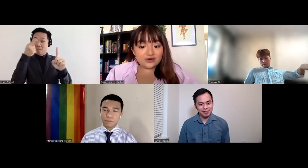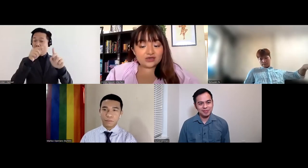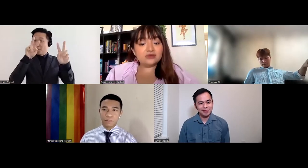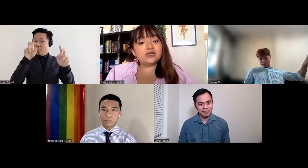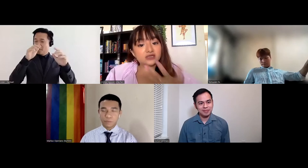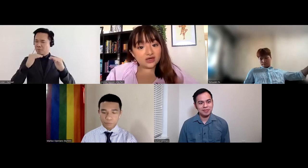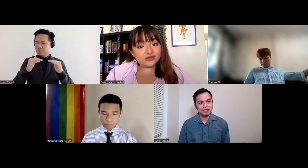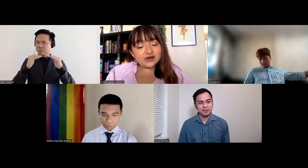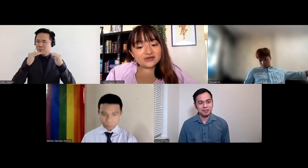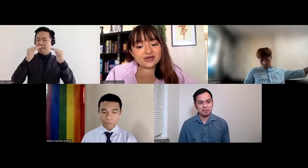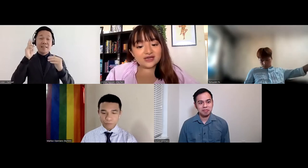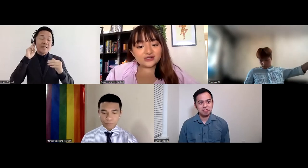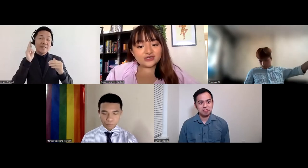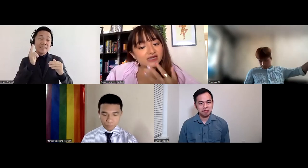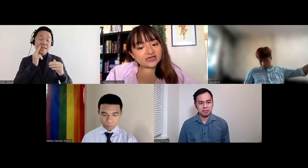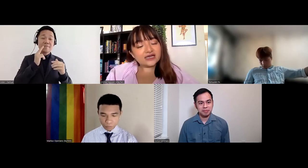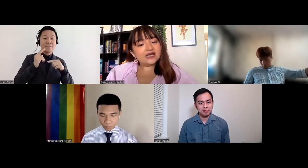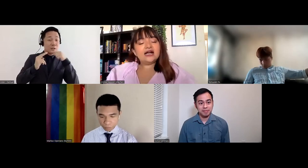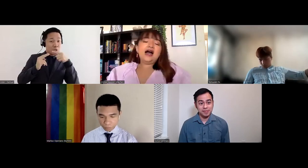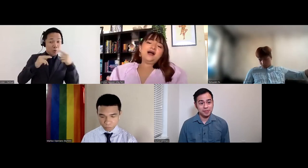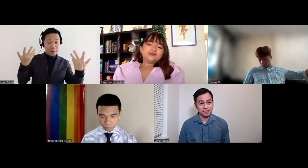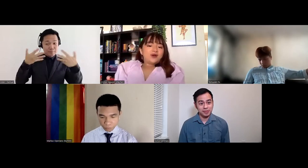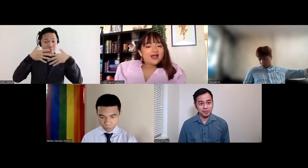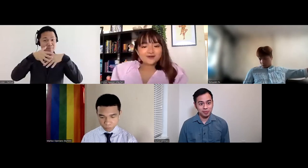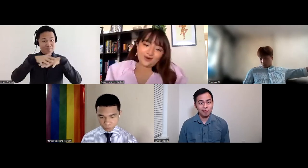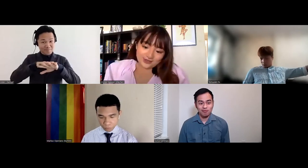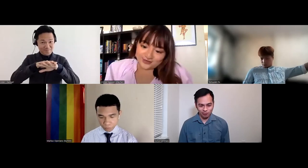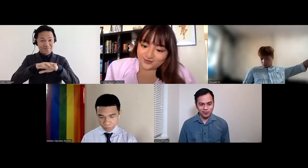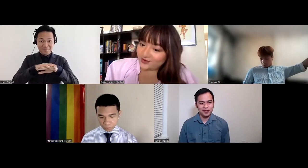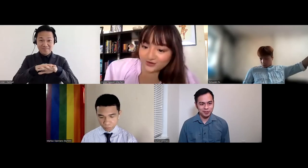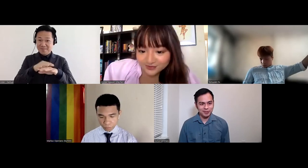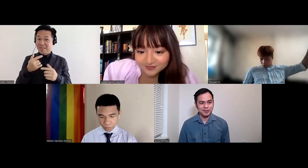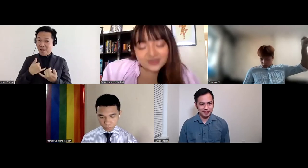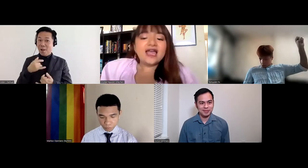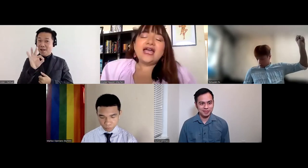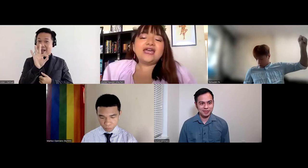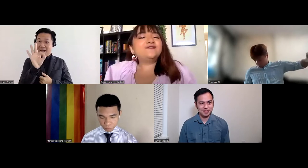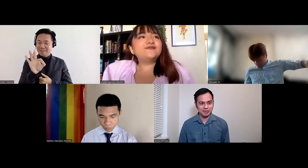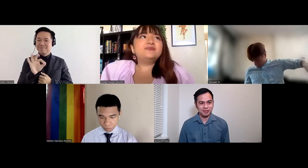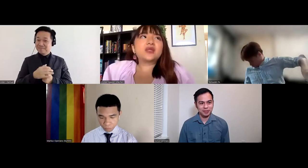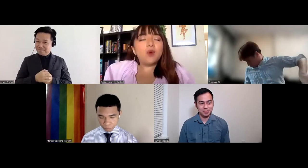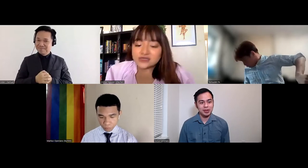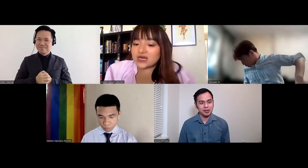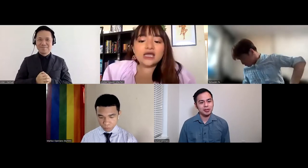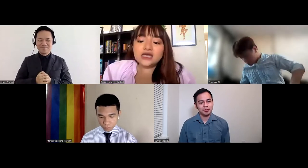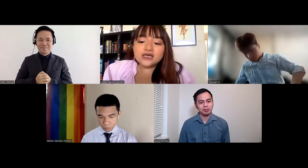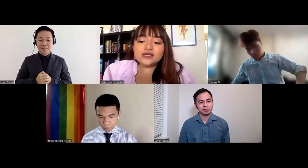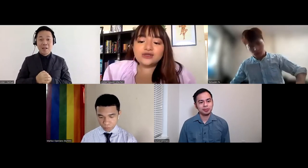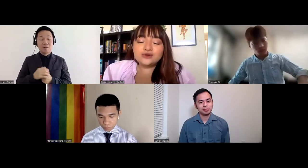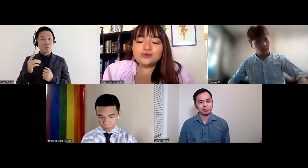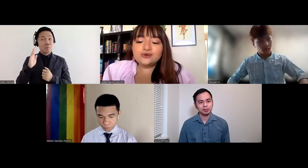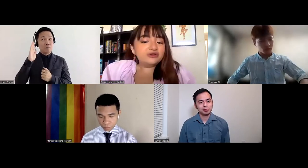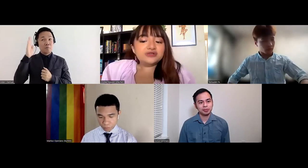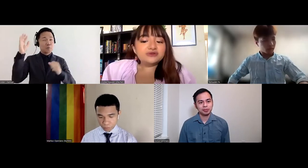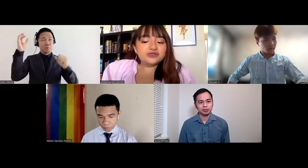and hearing community together, in my understanding. So I have a question for you. If one day